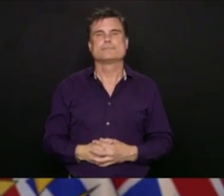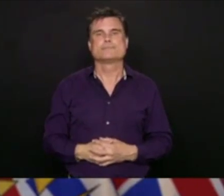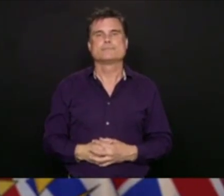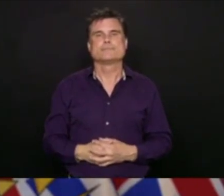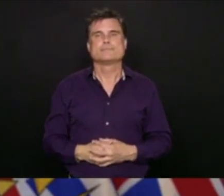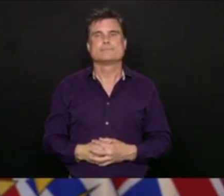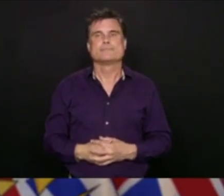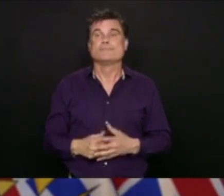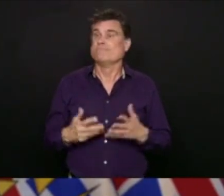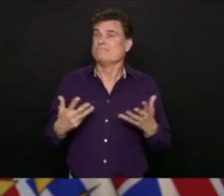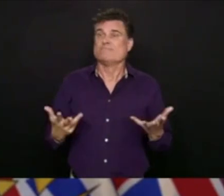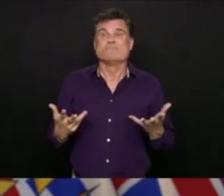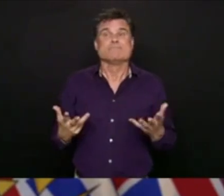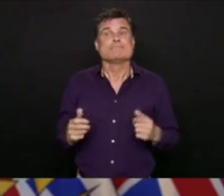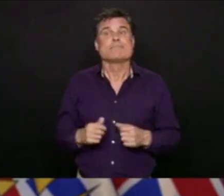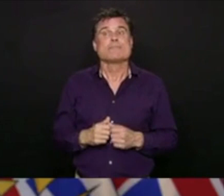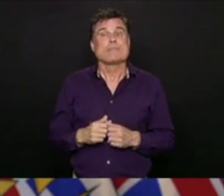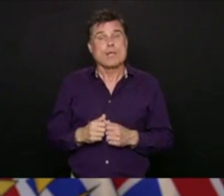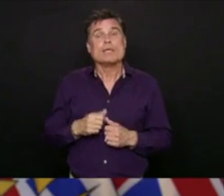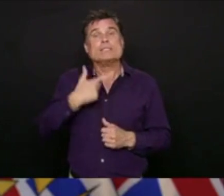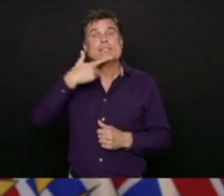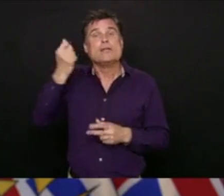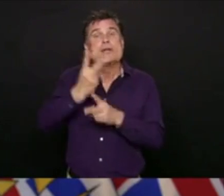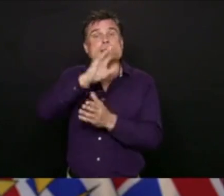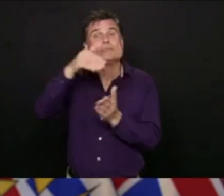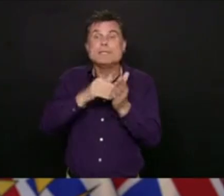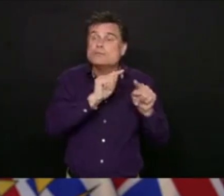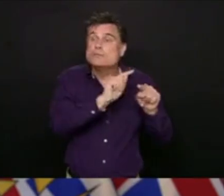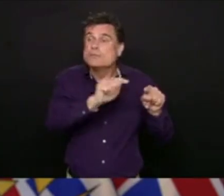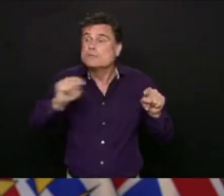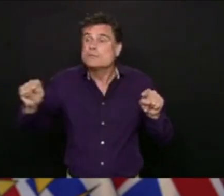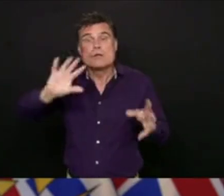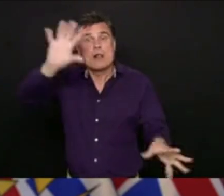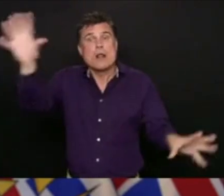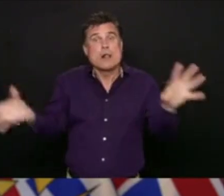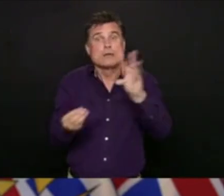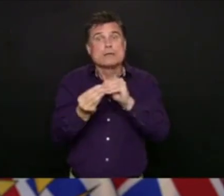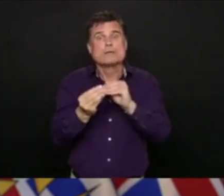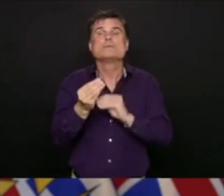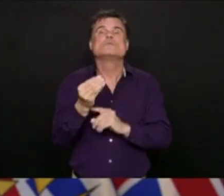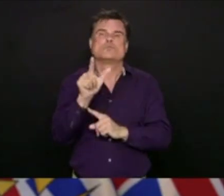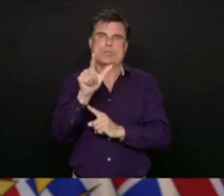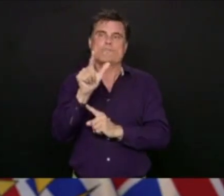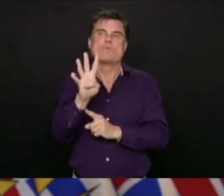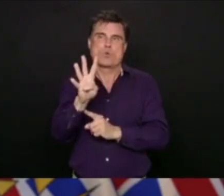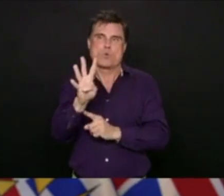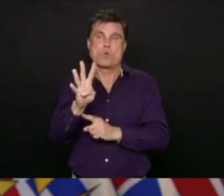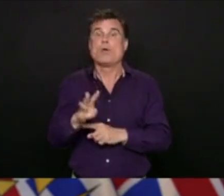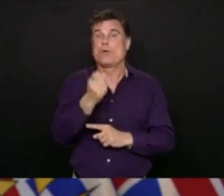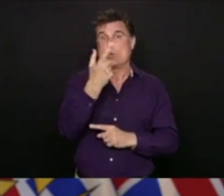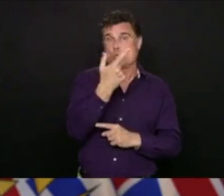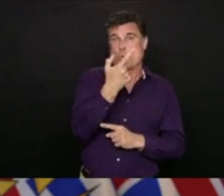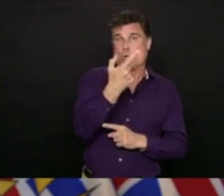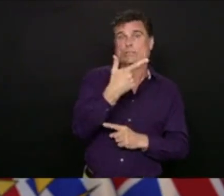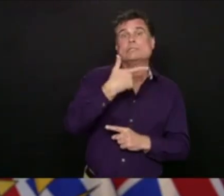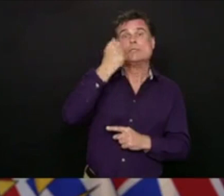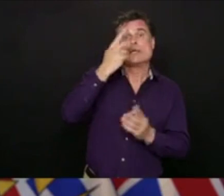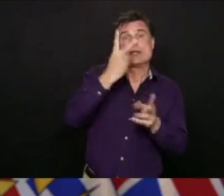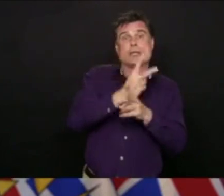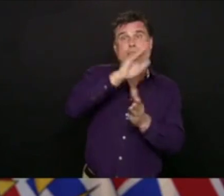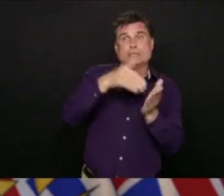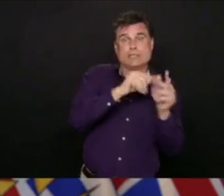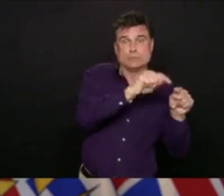active outbreaks in long-term care and assisted living, including 21 long-term care assisted living facilities and 3 outbreaks that